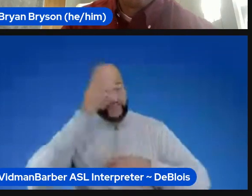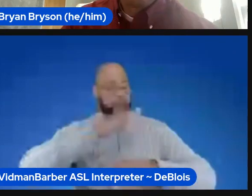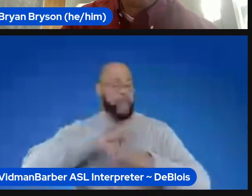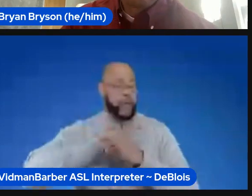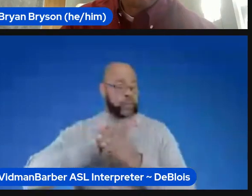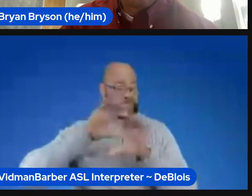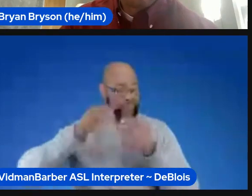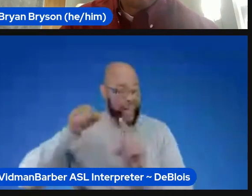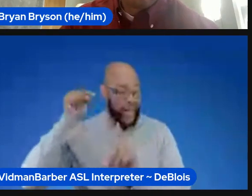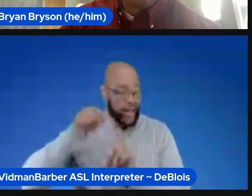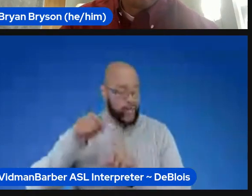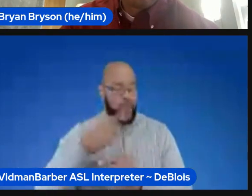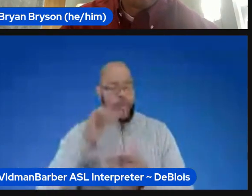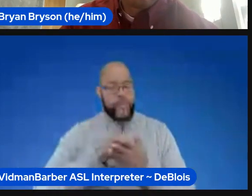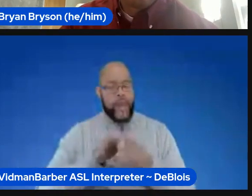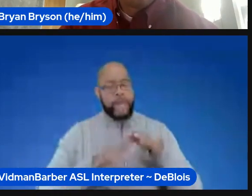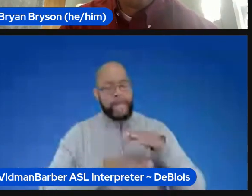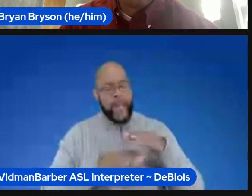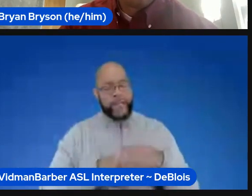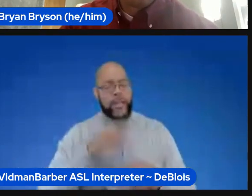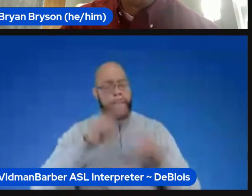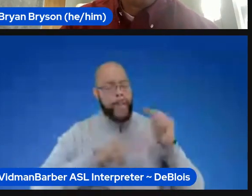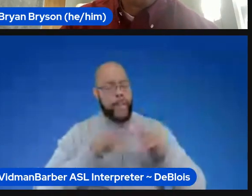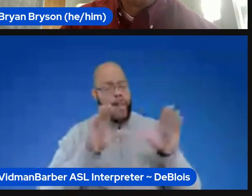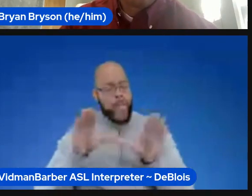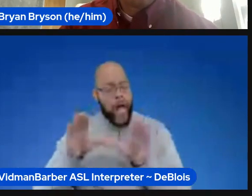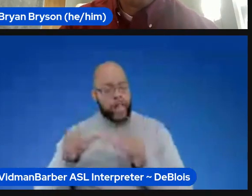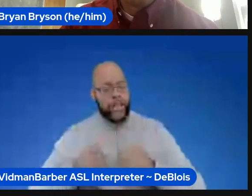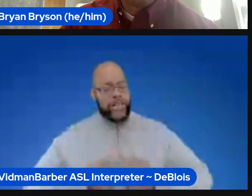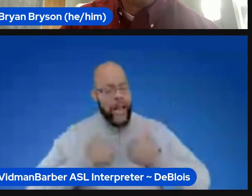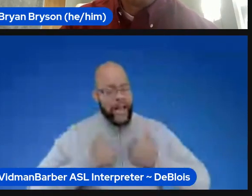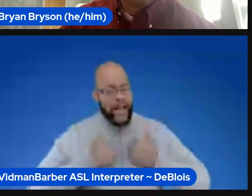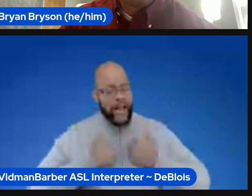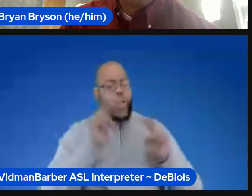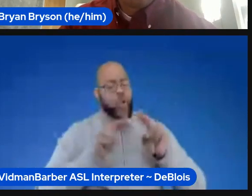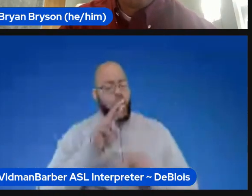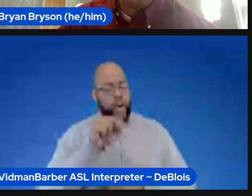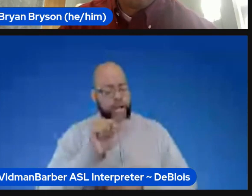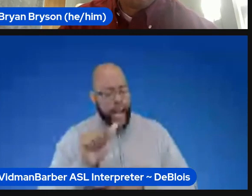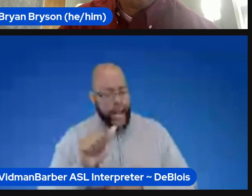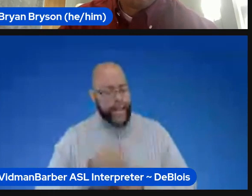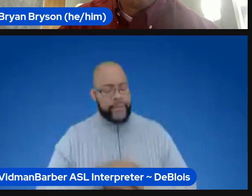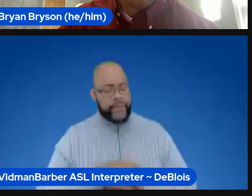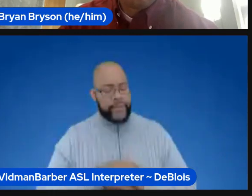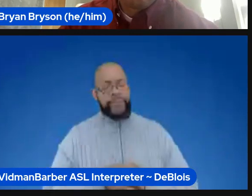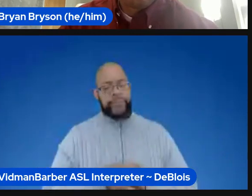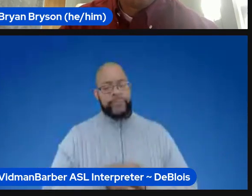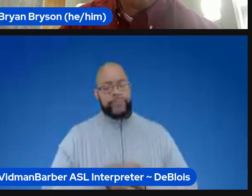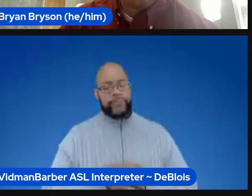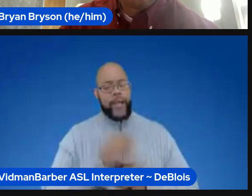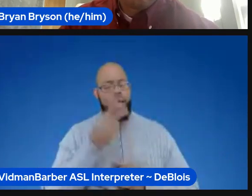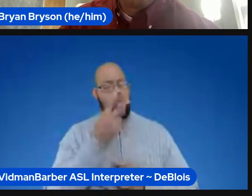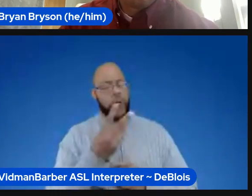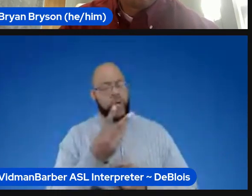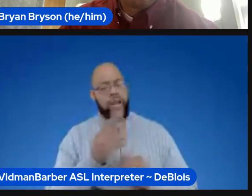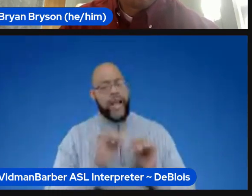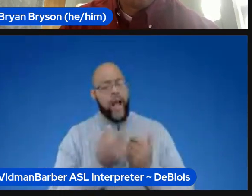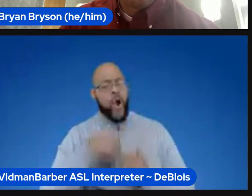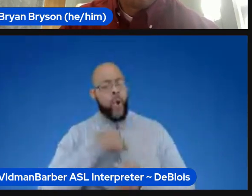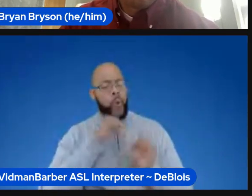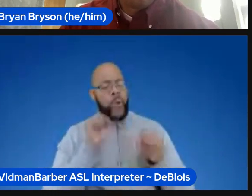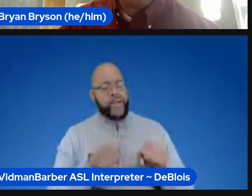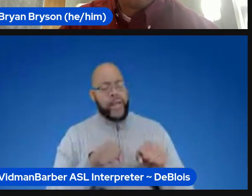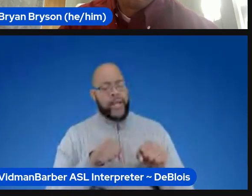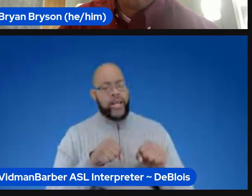at the basic building blocks of life. So looking at RNAs and looking at how we can do